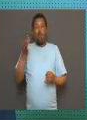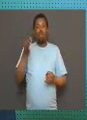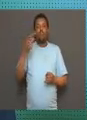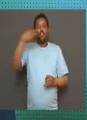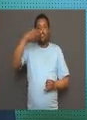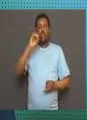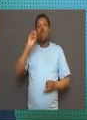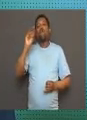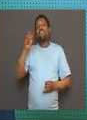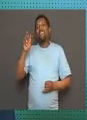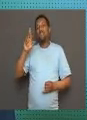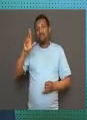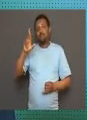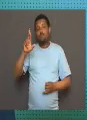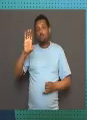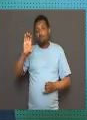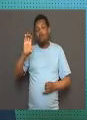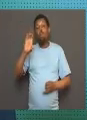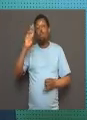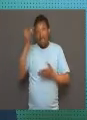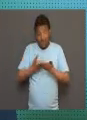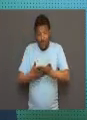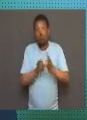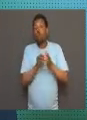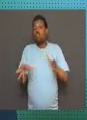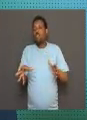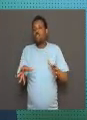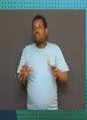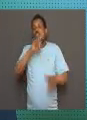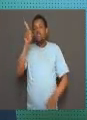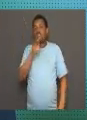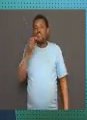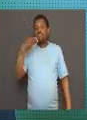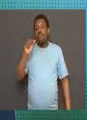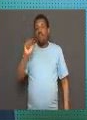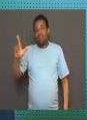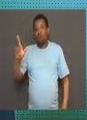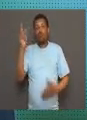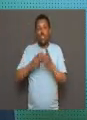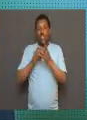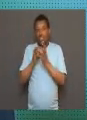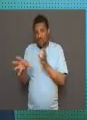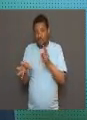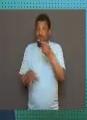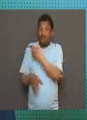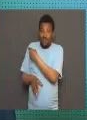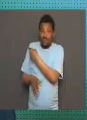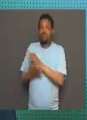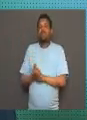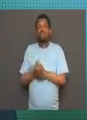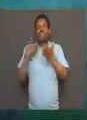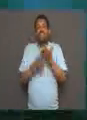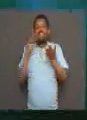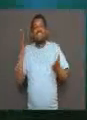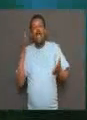a final type of geometric map projection, zenithal